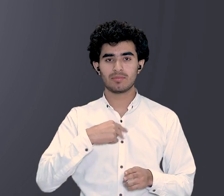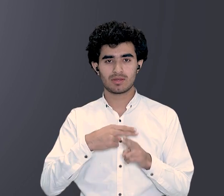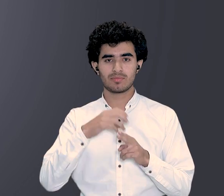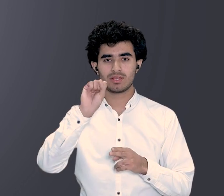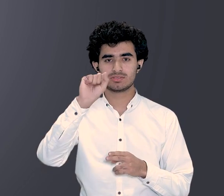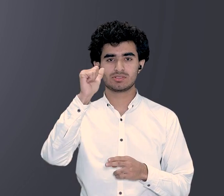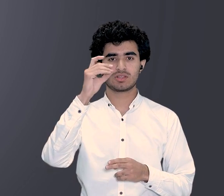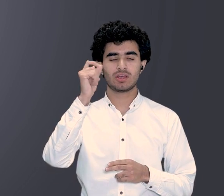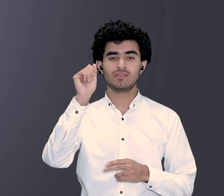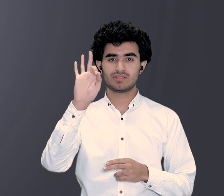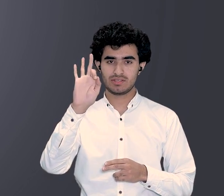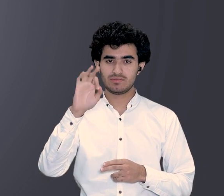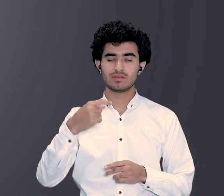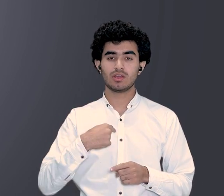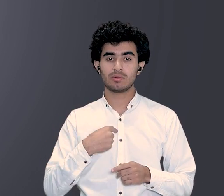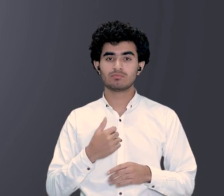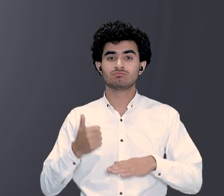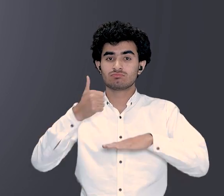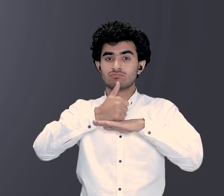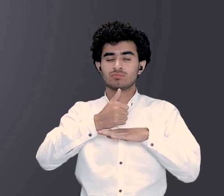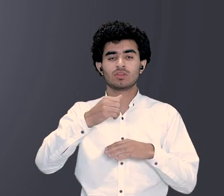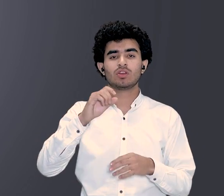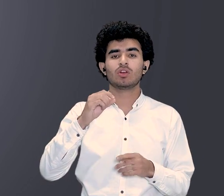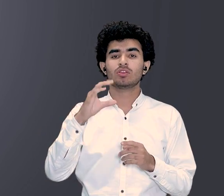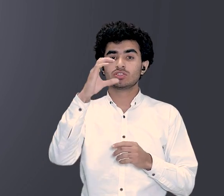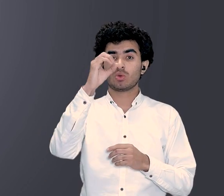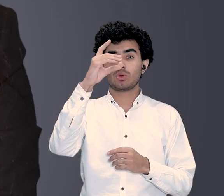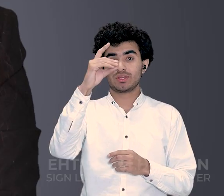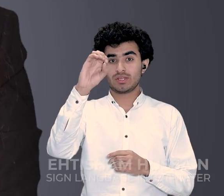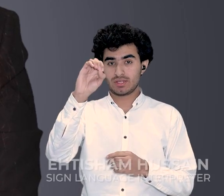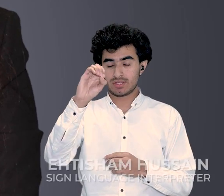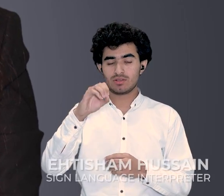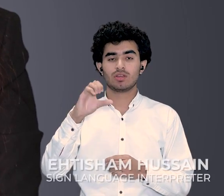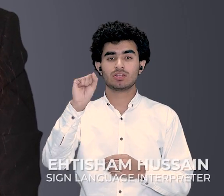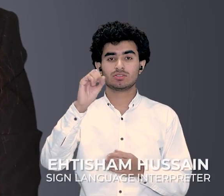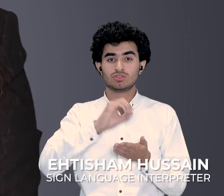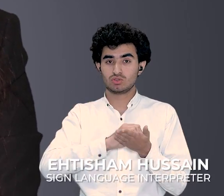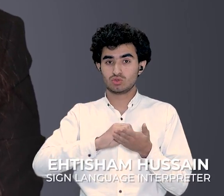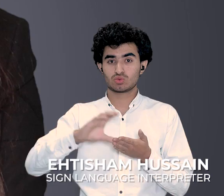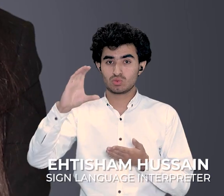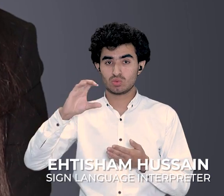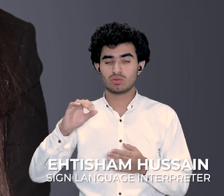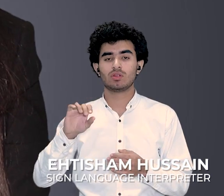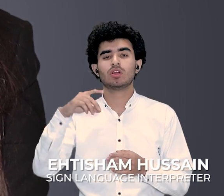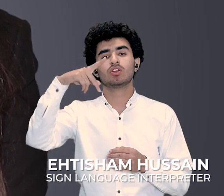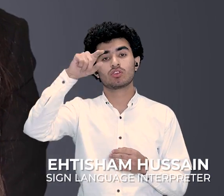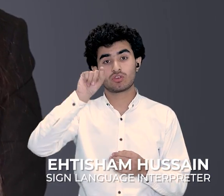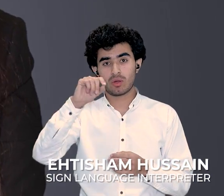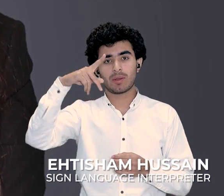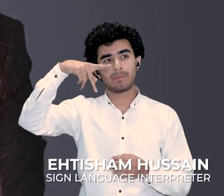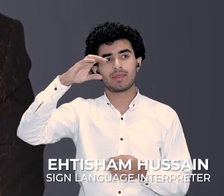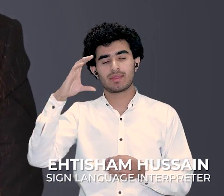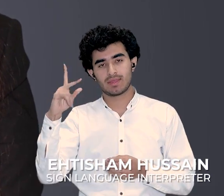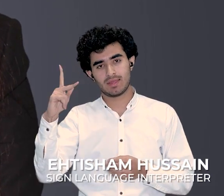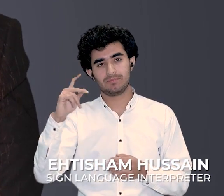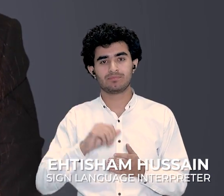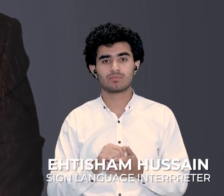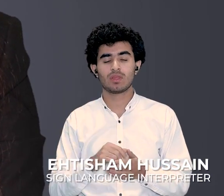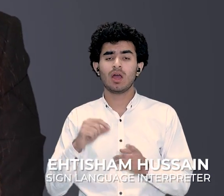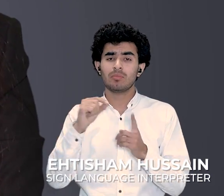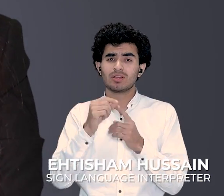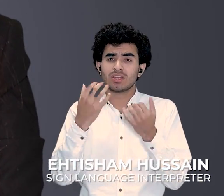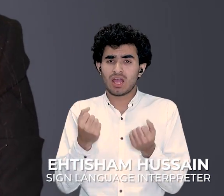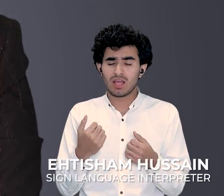Hi, I'm Sadaf. I'm the co-founder of Codeschool.pk. Pakistan has more young people today than in the history of the